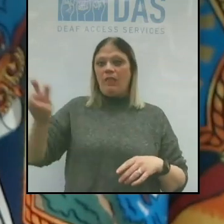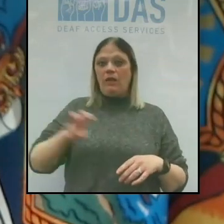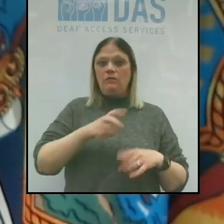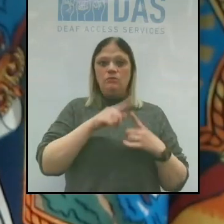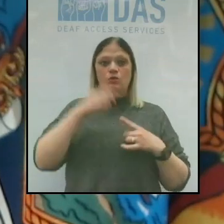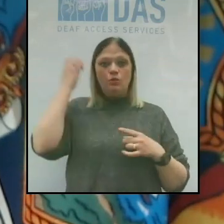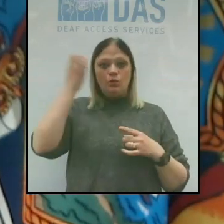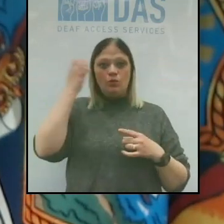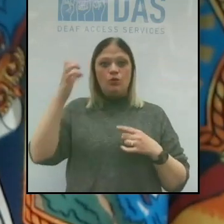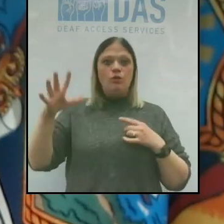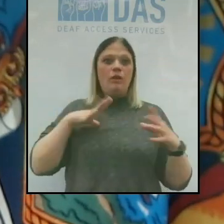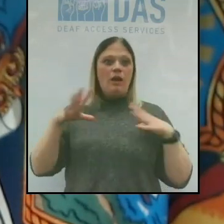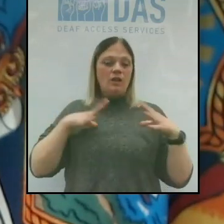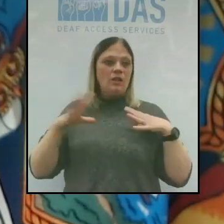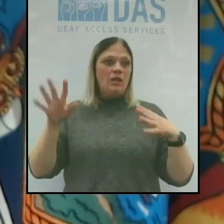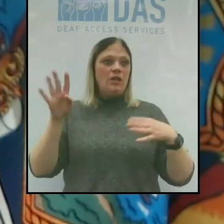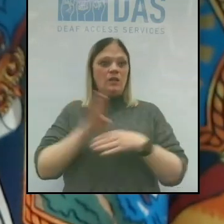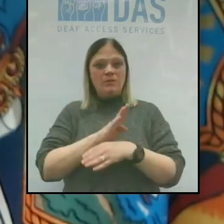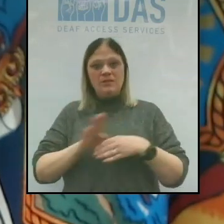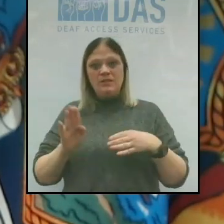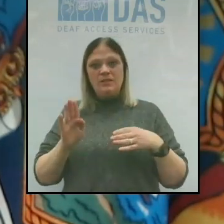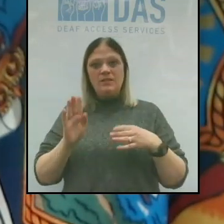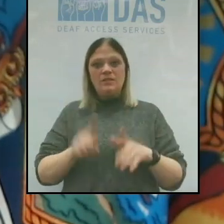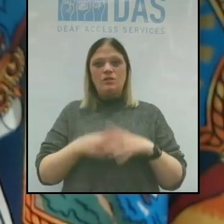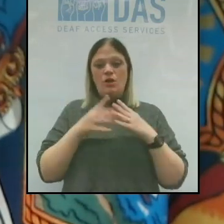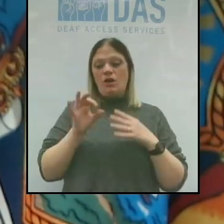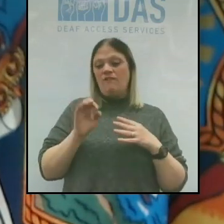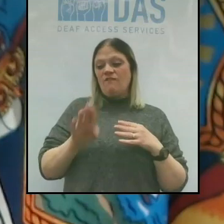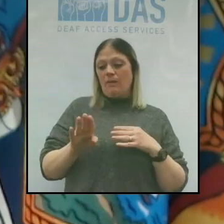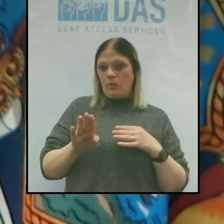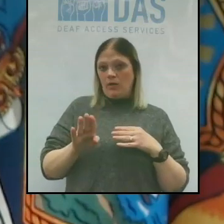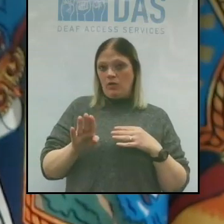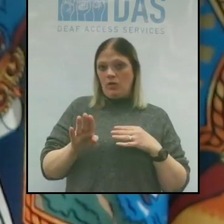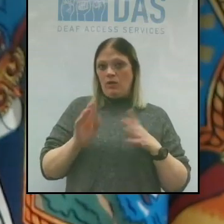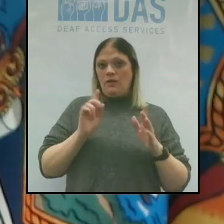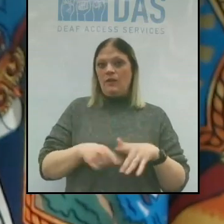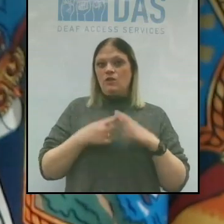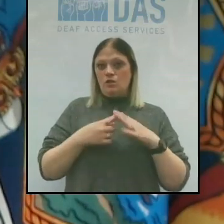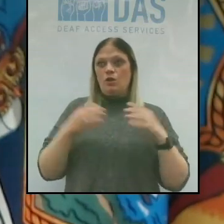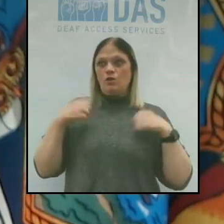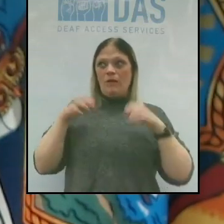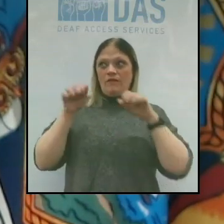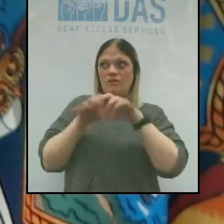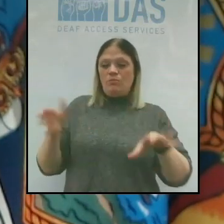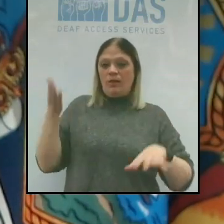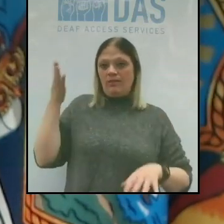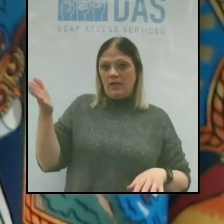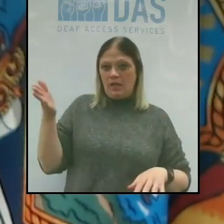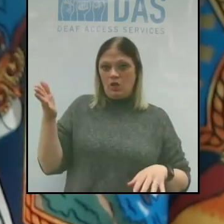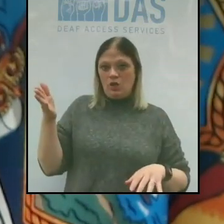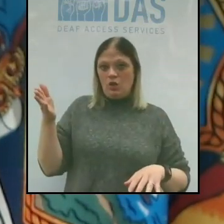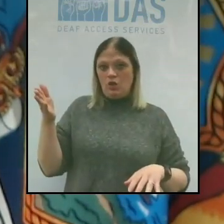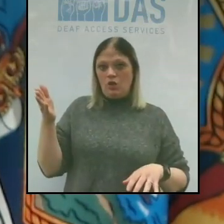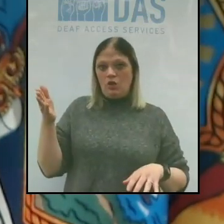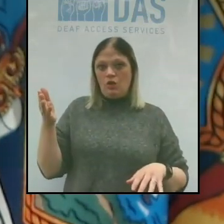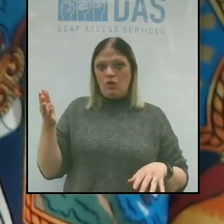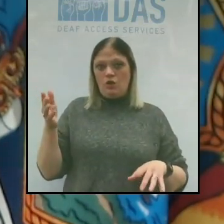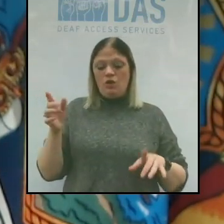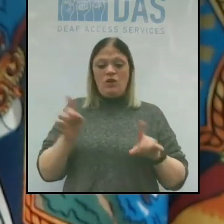Europe on holiday or for business, and starting in February when they started to have those outbreaks. As far as I